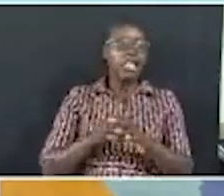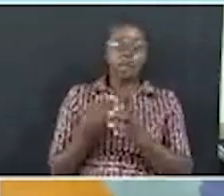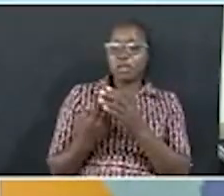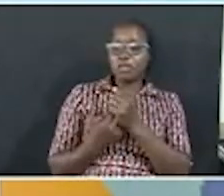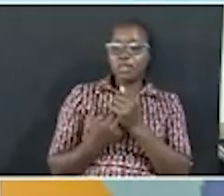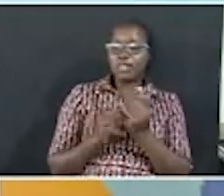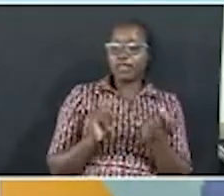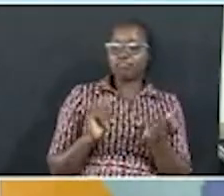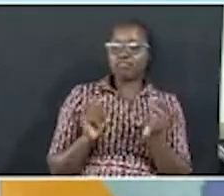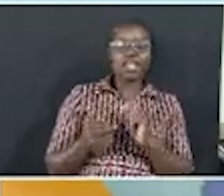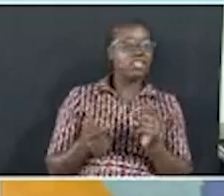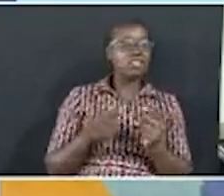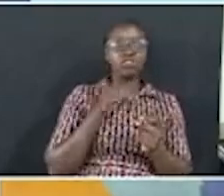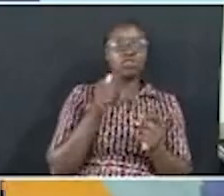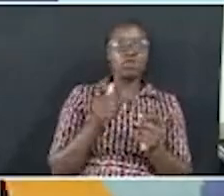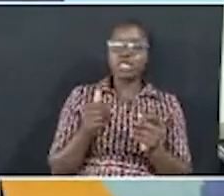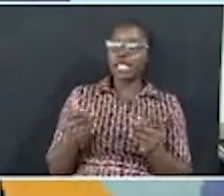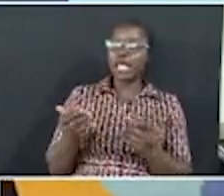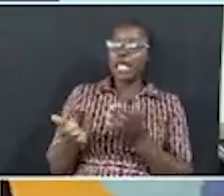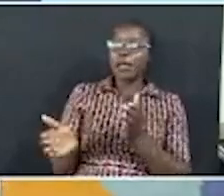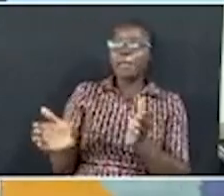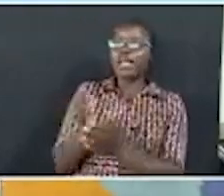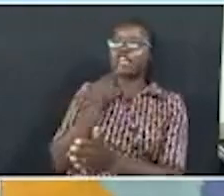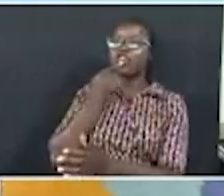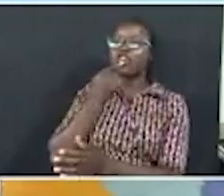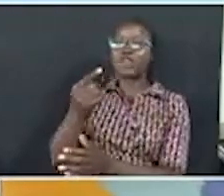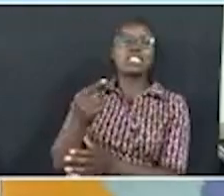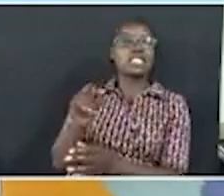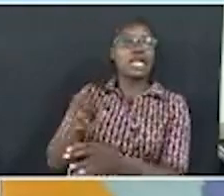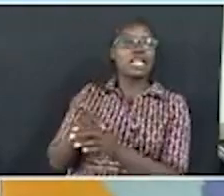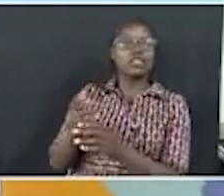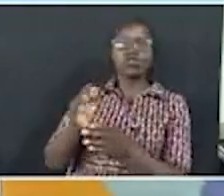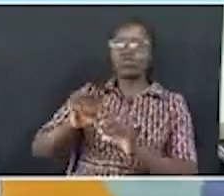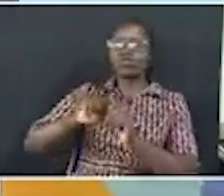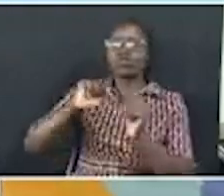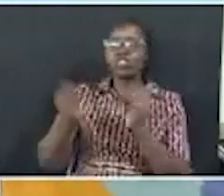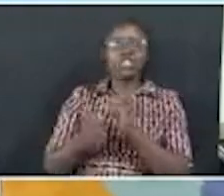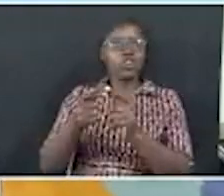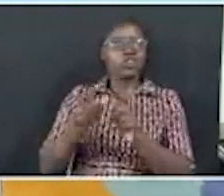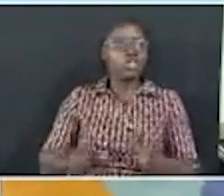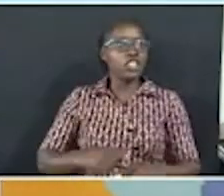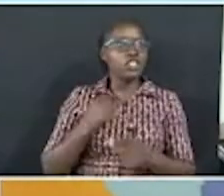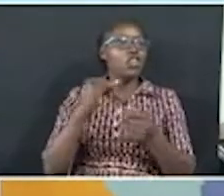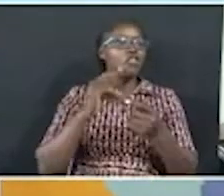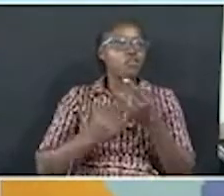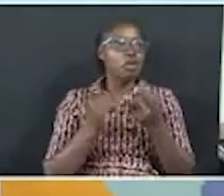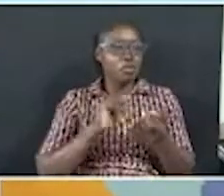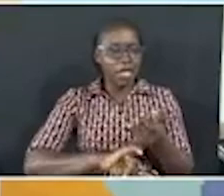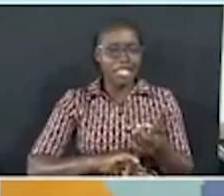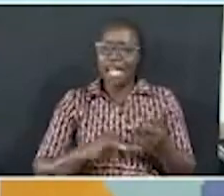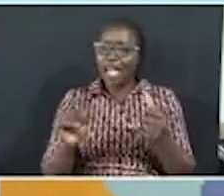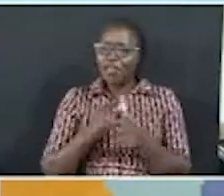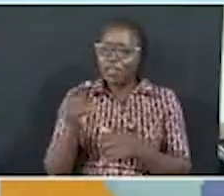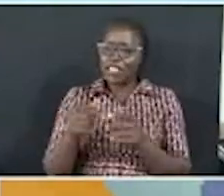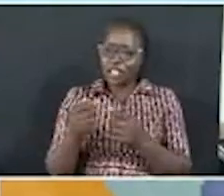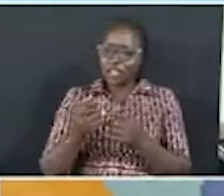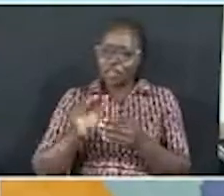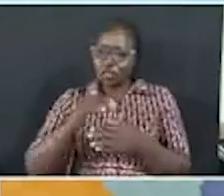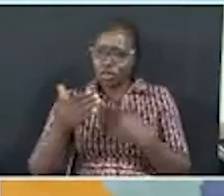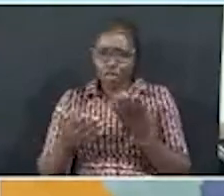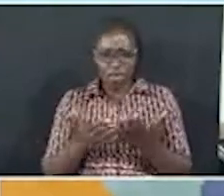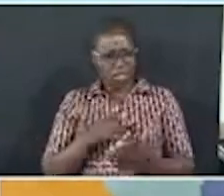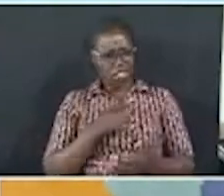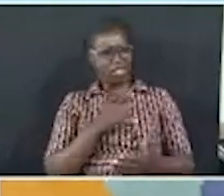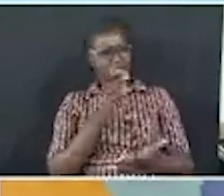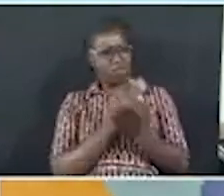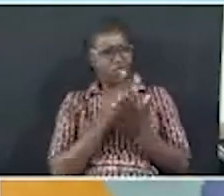partner turns out not to be the package you ordered, as you unwrap over the years of marriage. First year you open the wrap and you wonder, is this